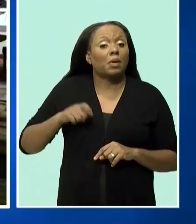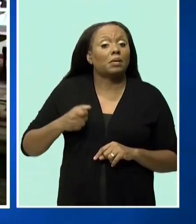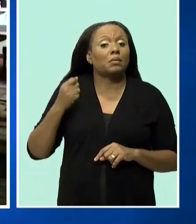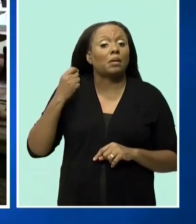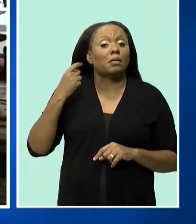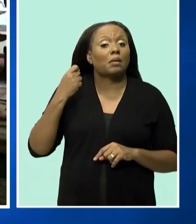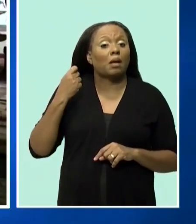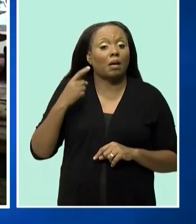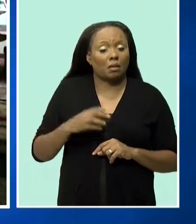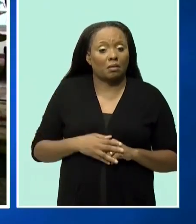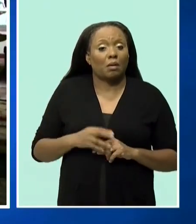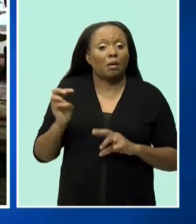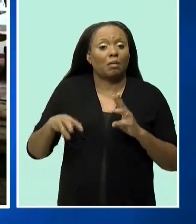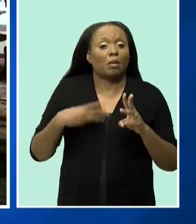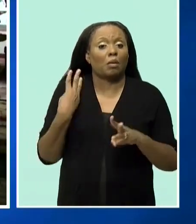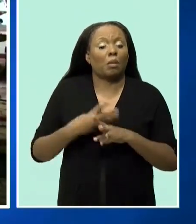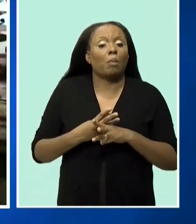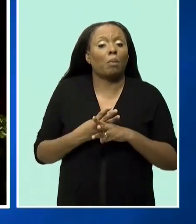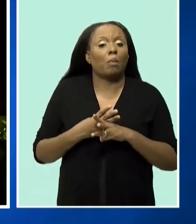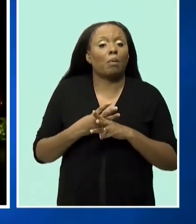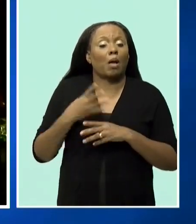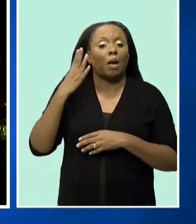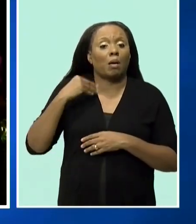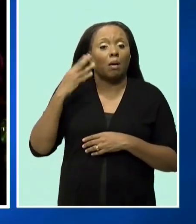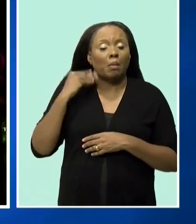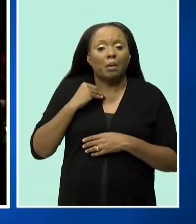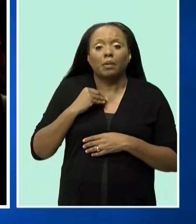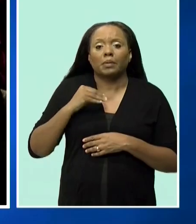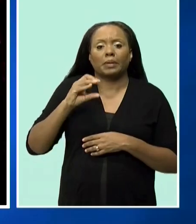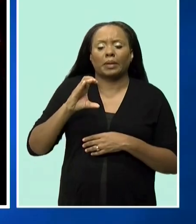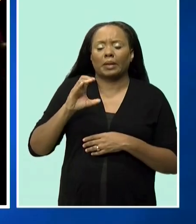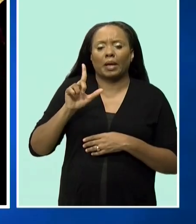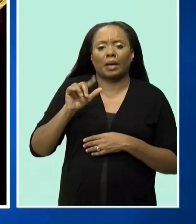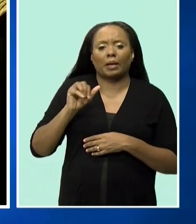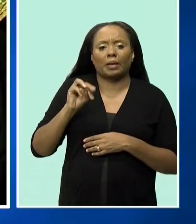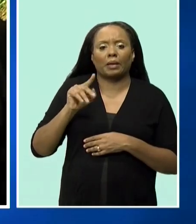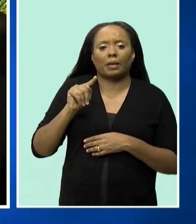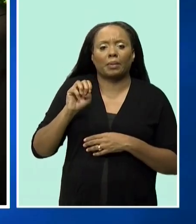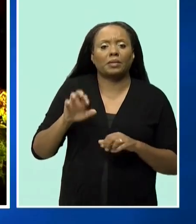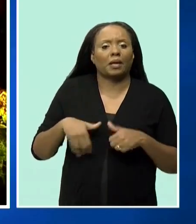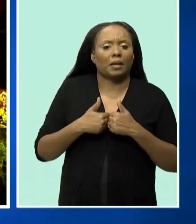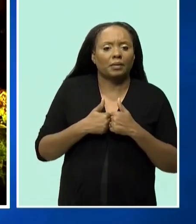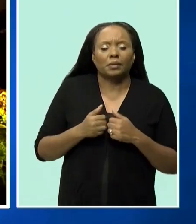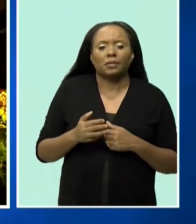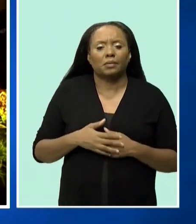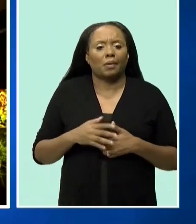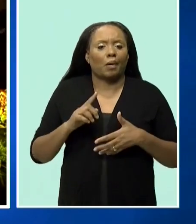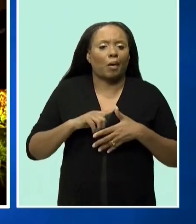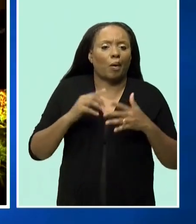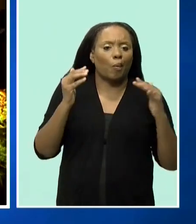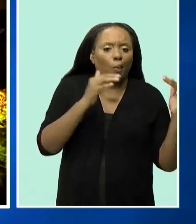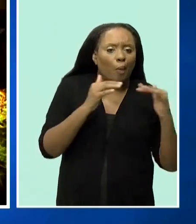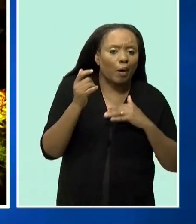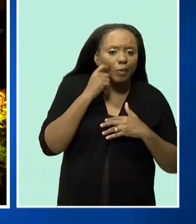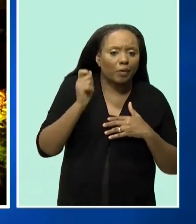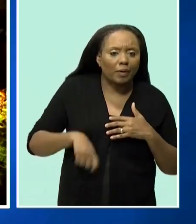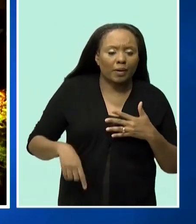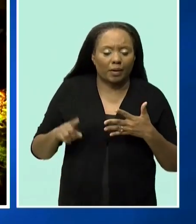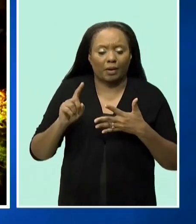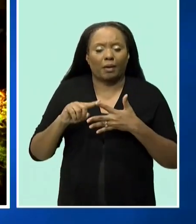is facing a climate crisis, inflation challenges spurred on by the war in Ukraine, and supply chain disruptions started by COVID-19.